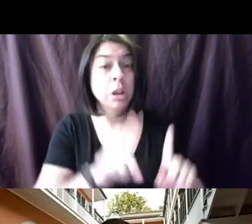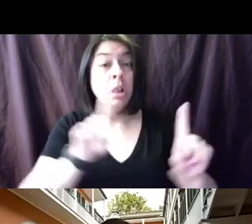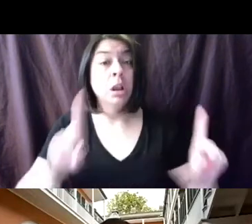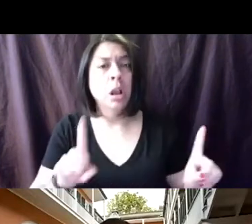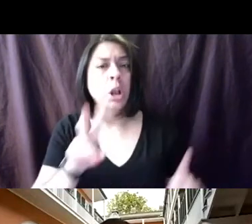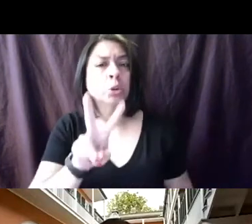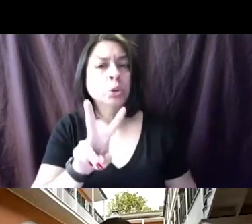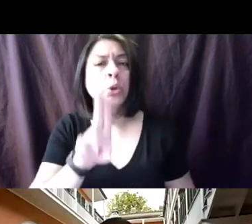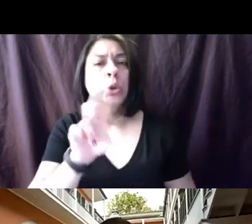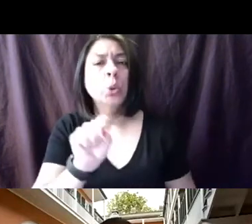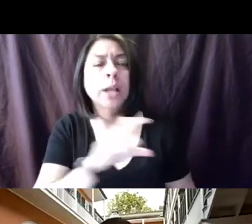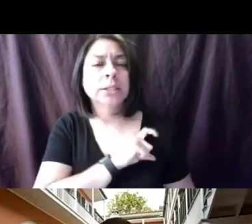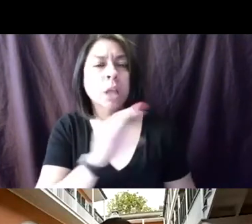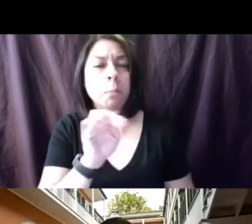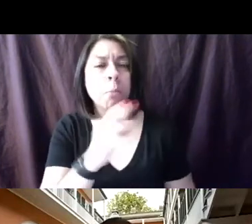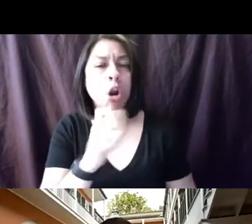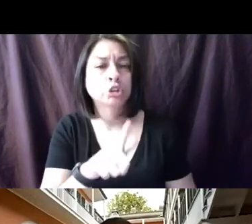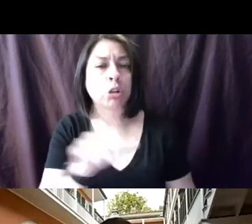We were in separate cars.